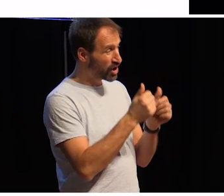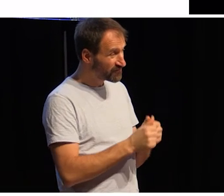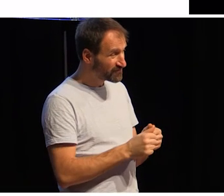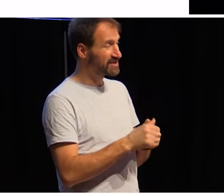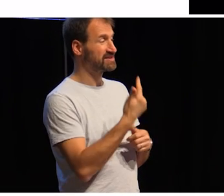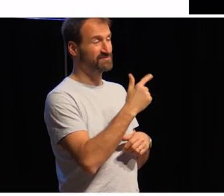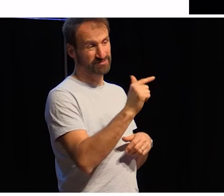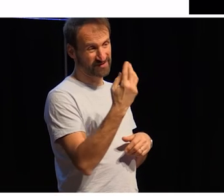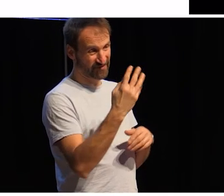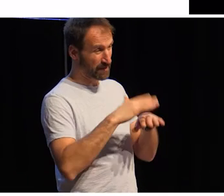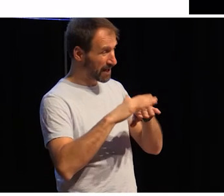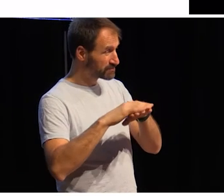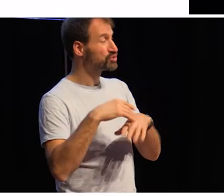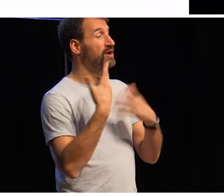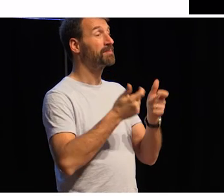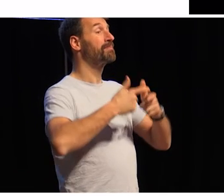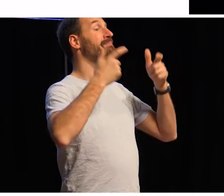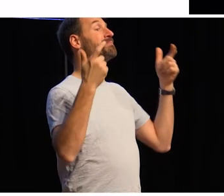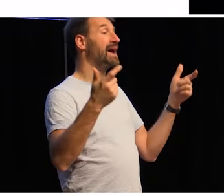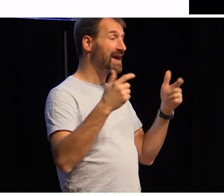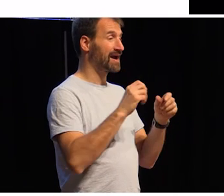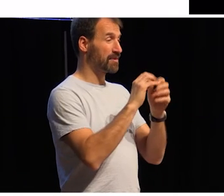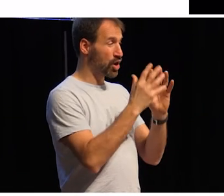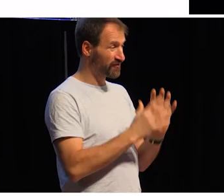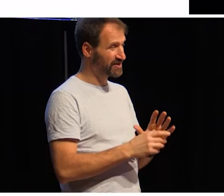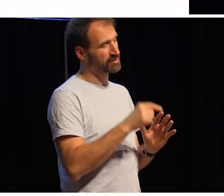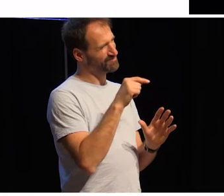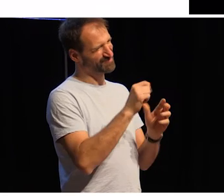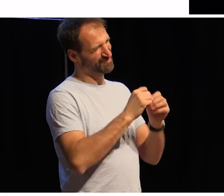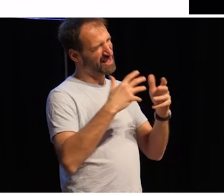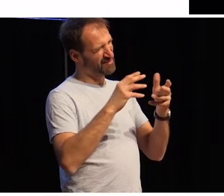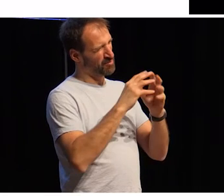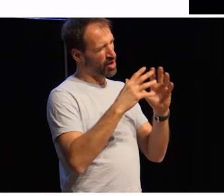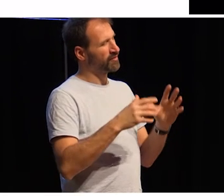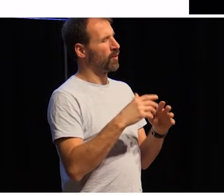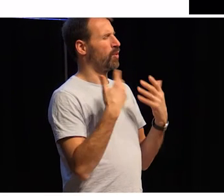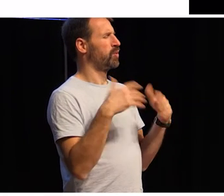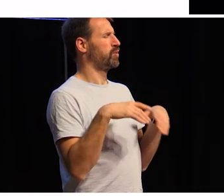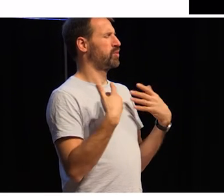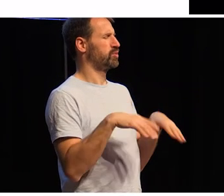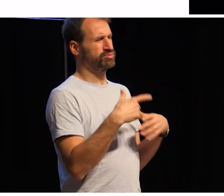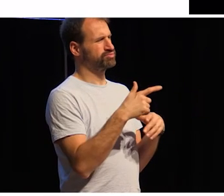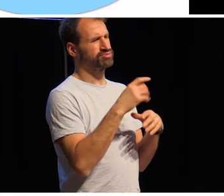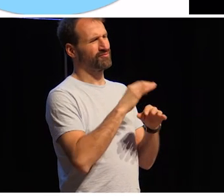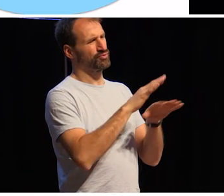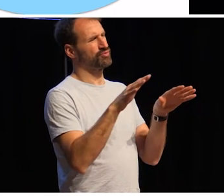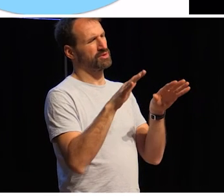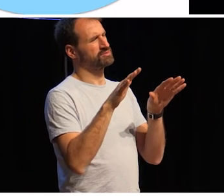it's megamorphic, and that slows down everything a little bit. So here was the code where the cache